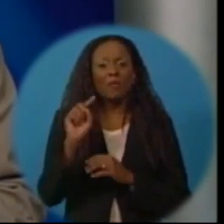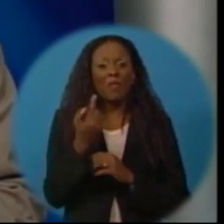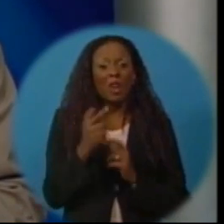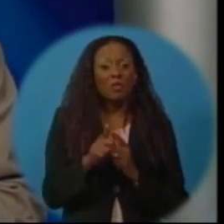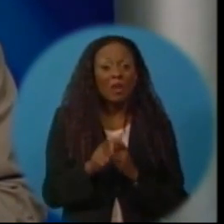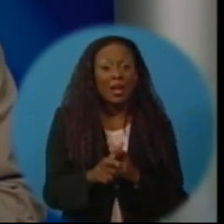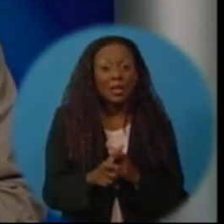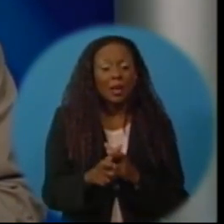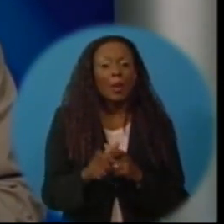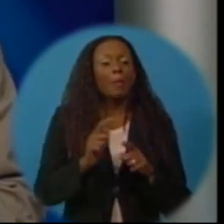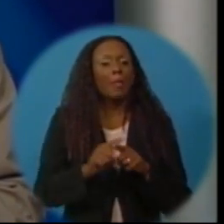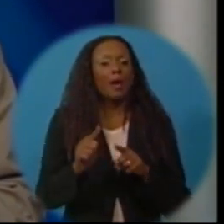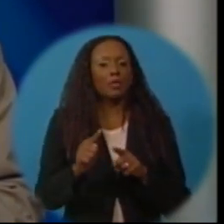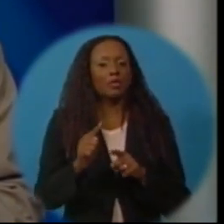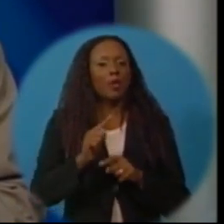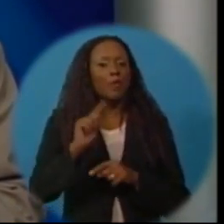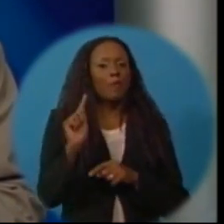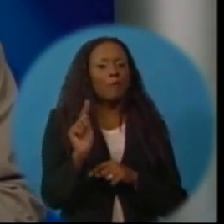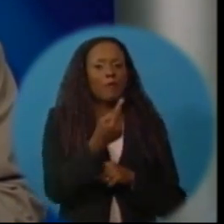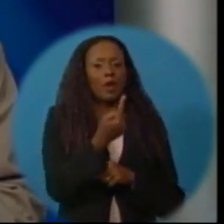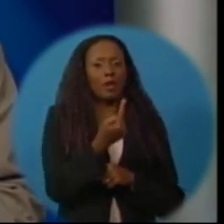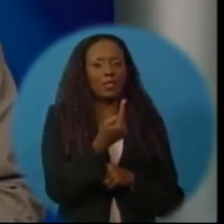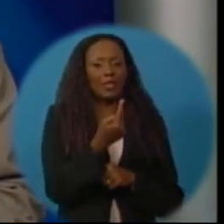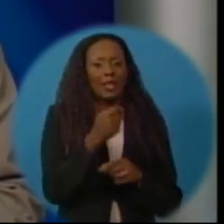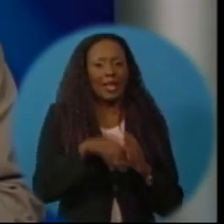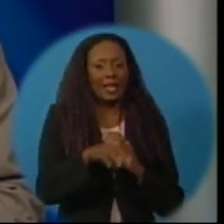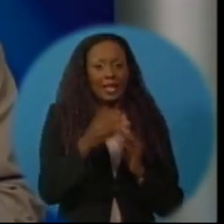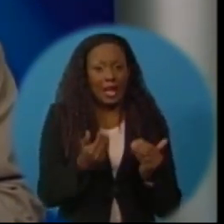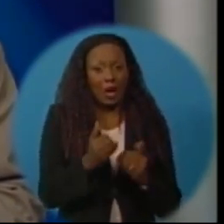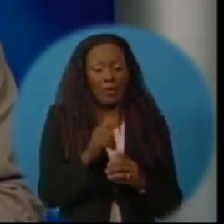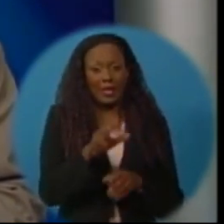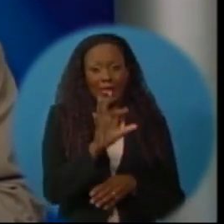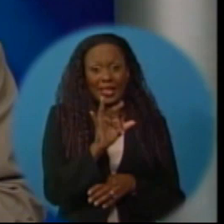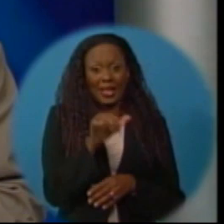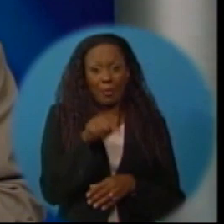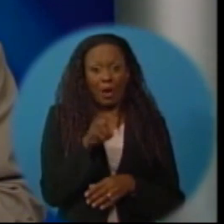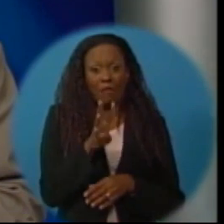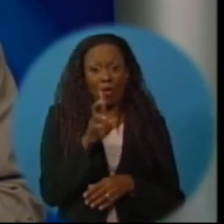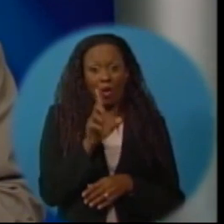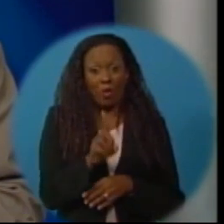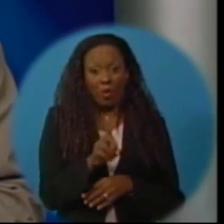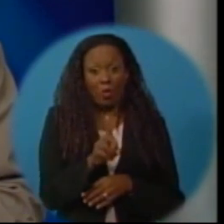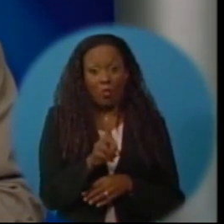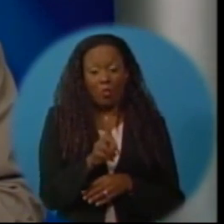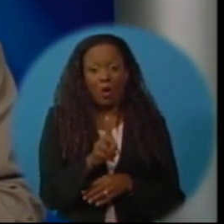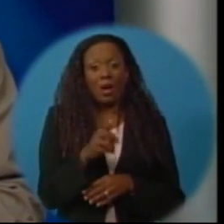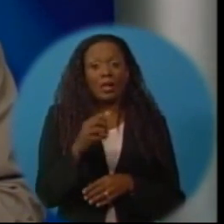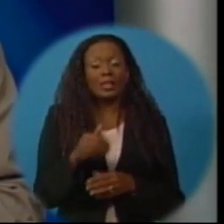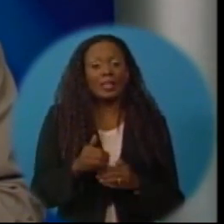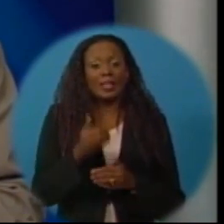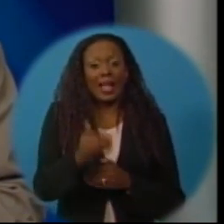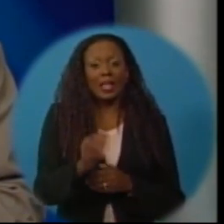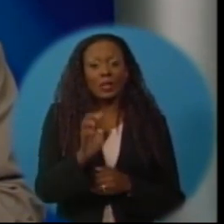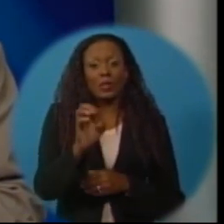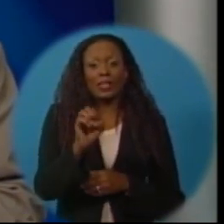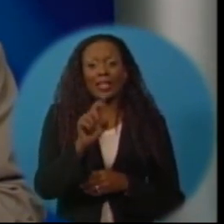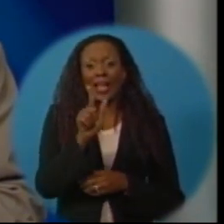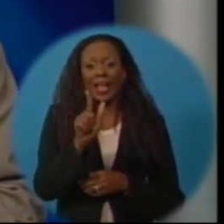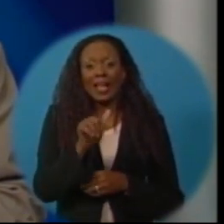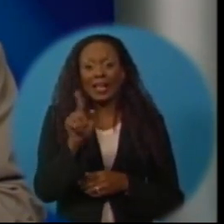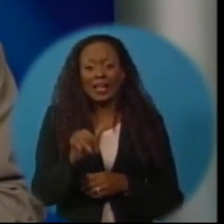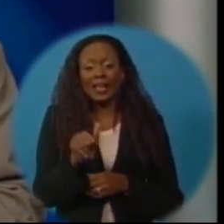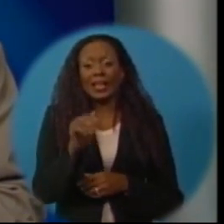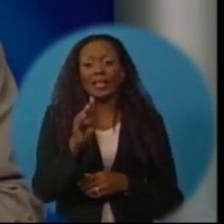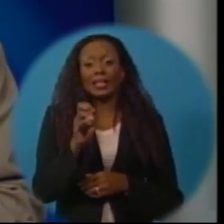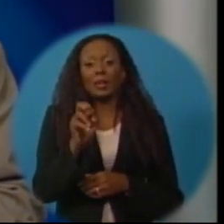race, was first home this time around in 19 minutes 41 seconds, ahead of her main rival, Elizabeth Renondeux, who was timed